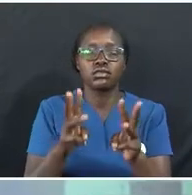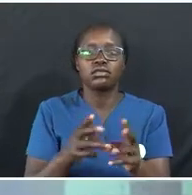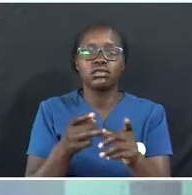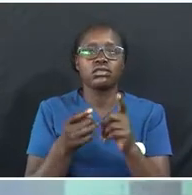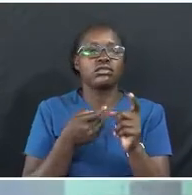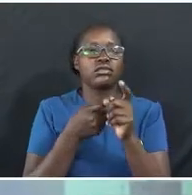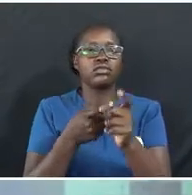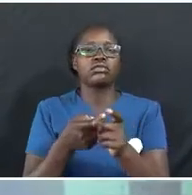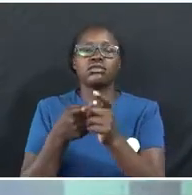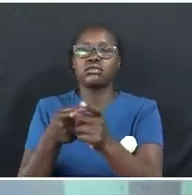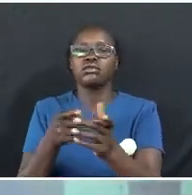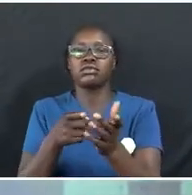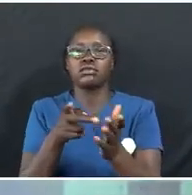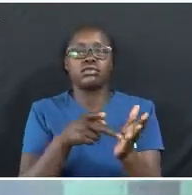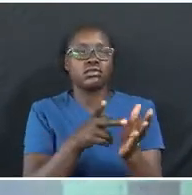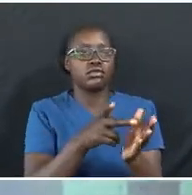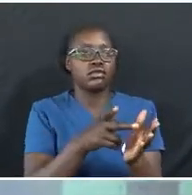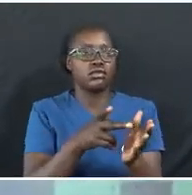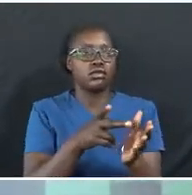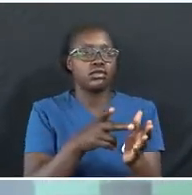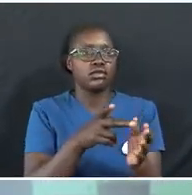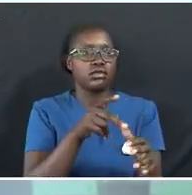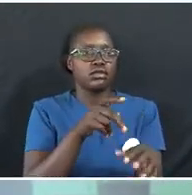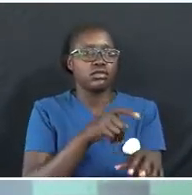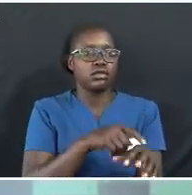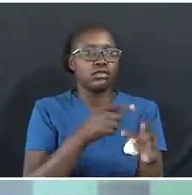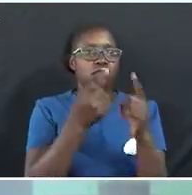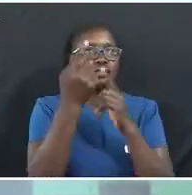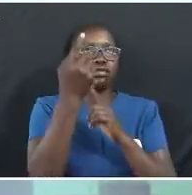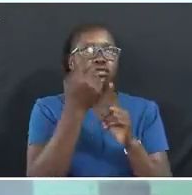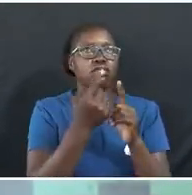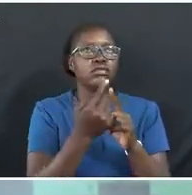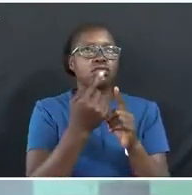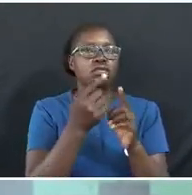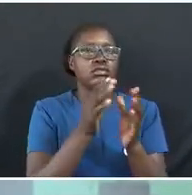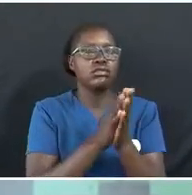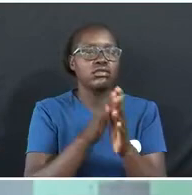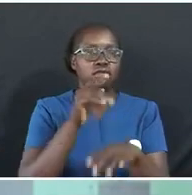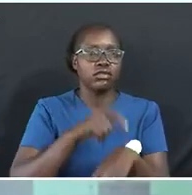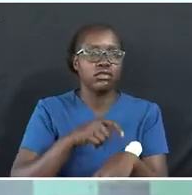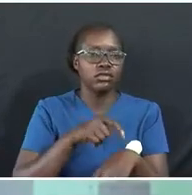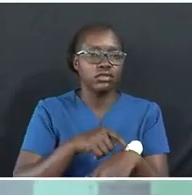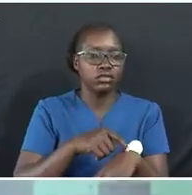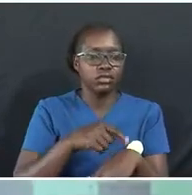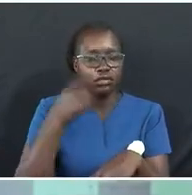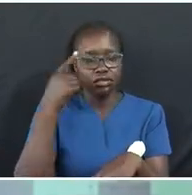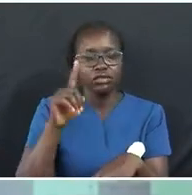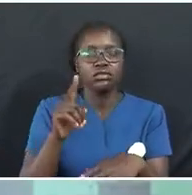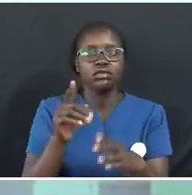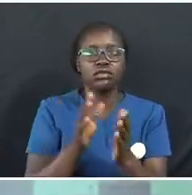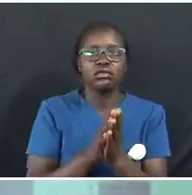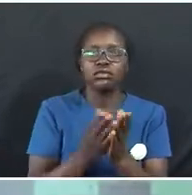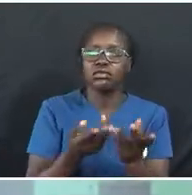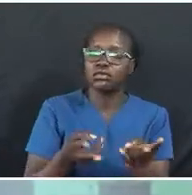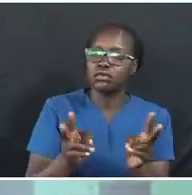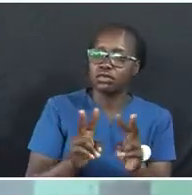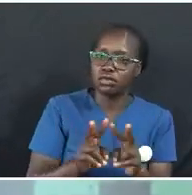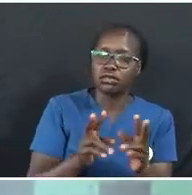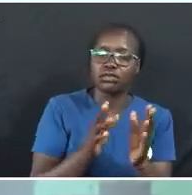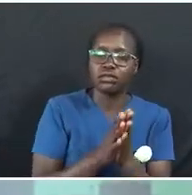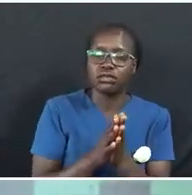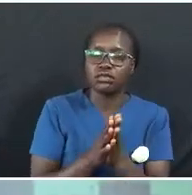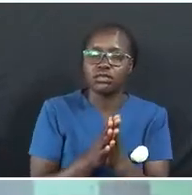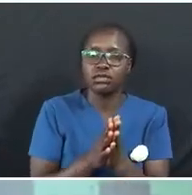you. So he says, when I come, it is the time for rewarding and the time for